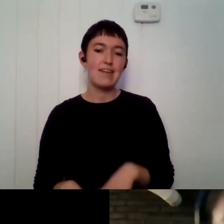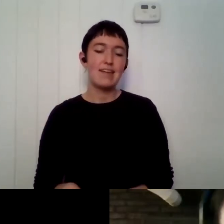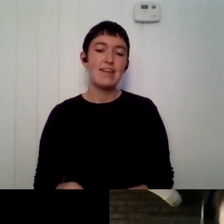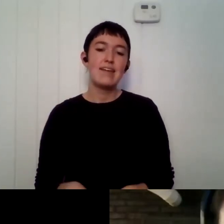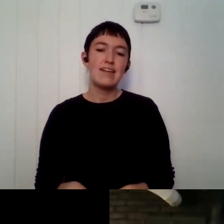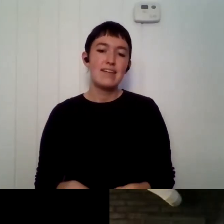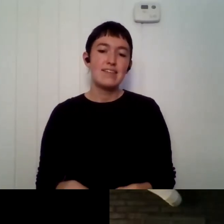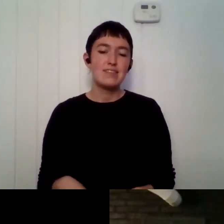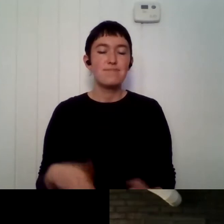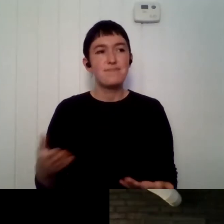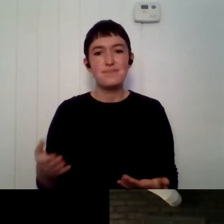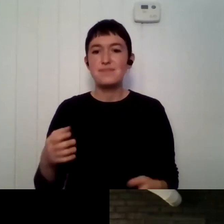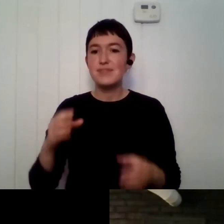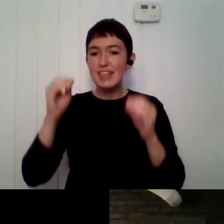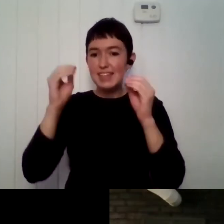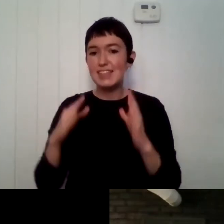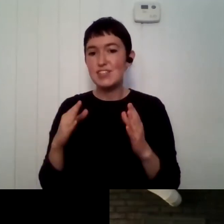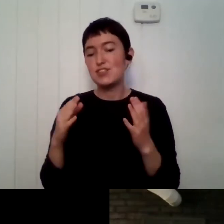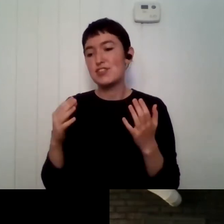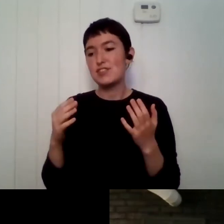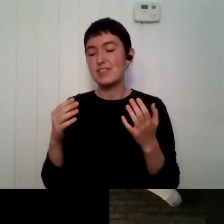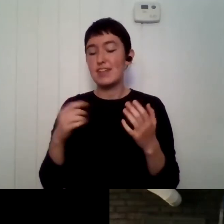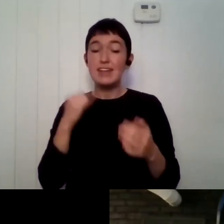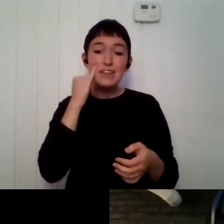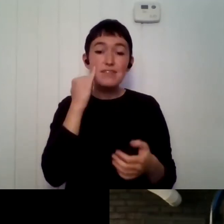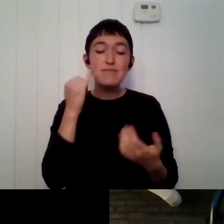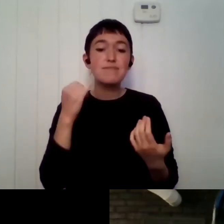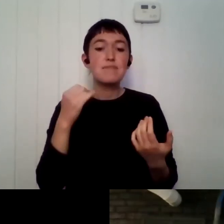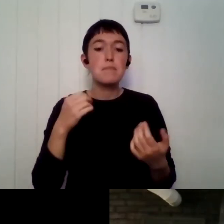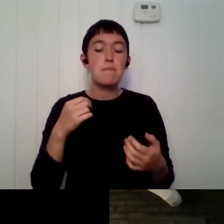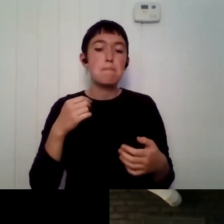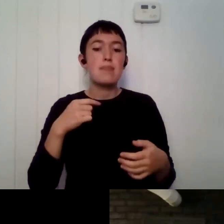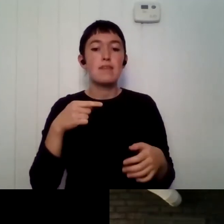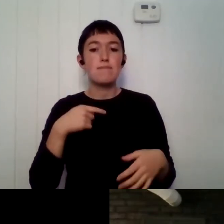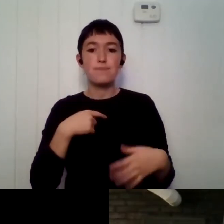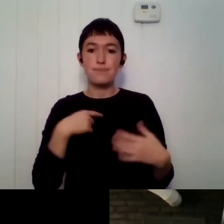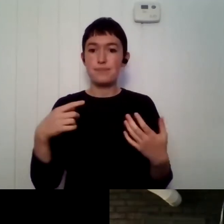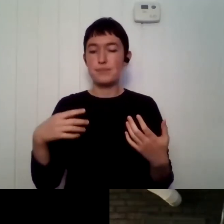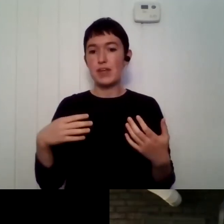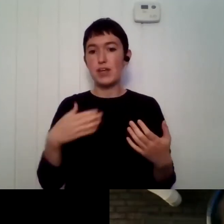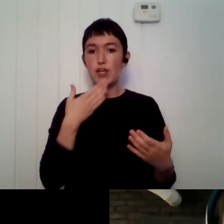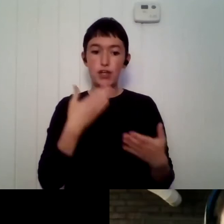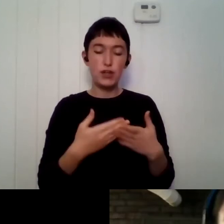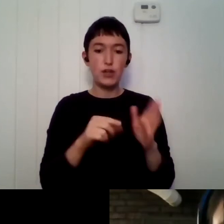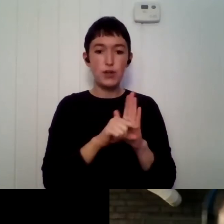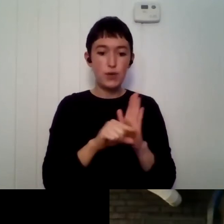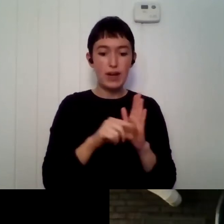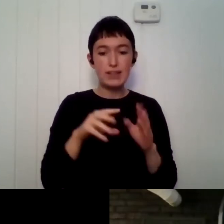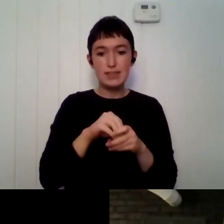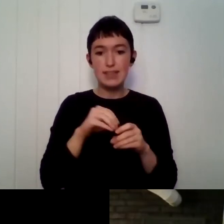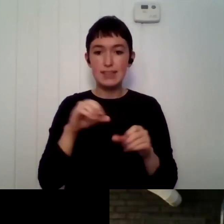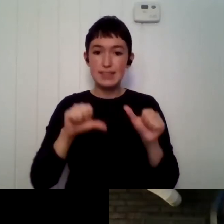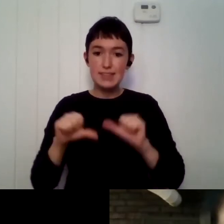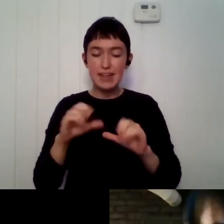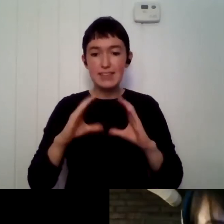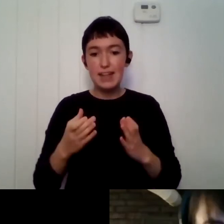I mean, your teachers, right? Like when you're doing really well in your science courses, I had a very supportive science teacher, and he was like, "Yeah, you would be a really